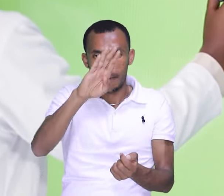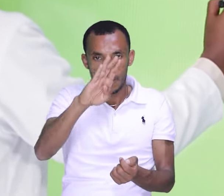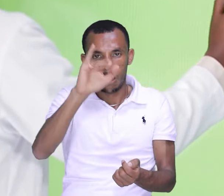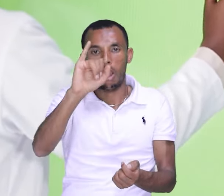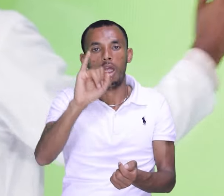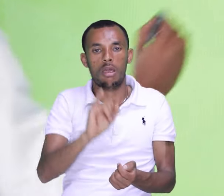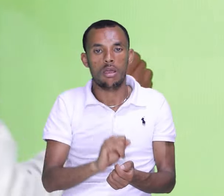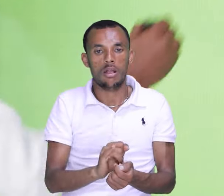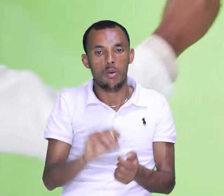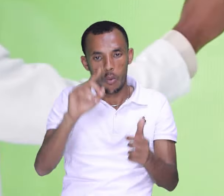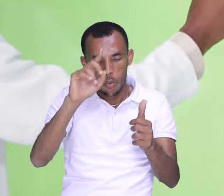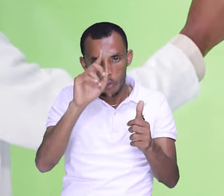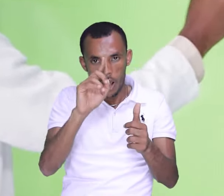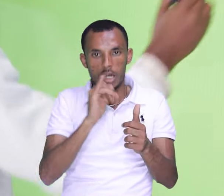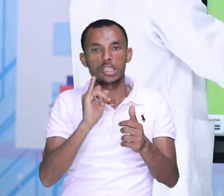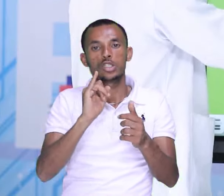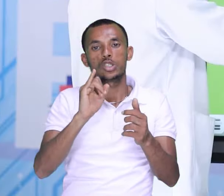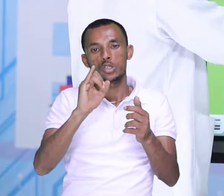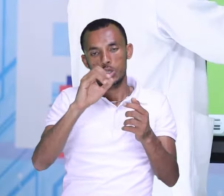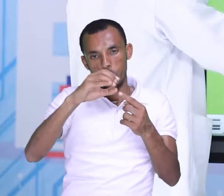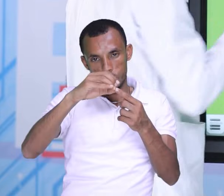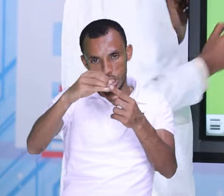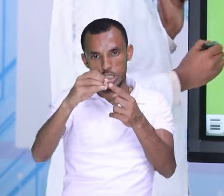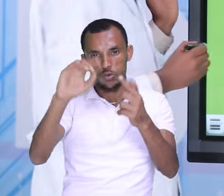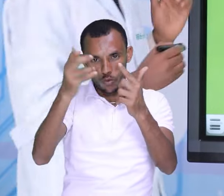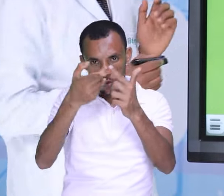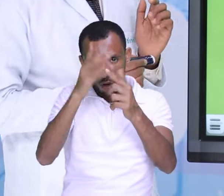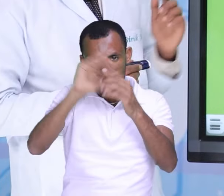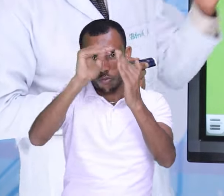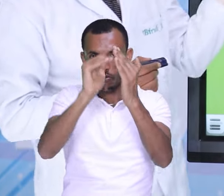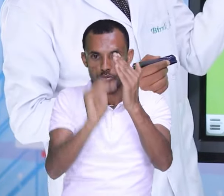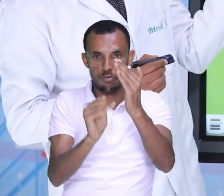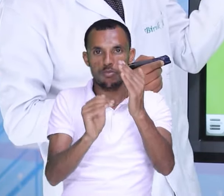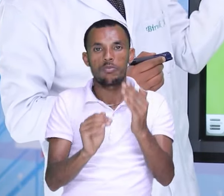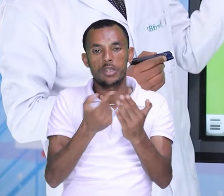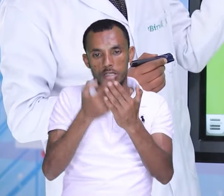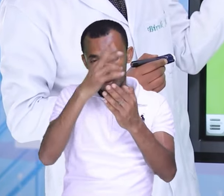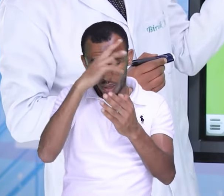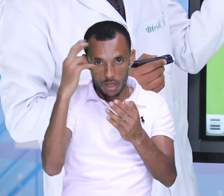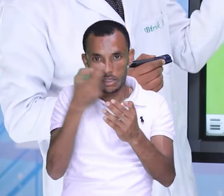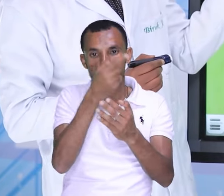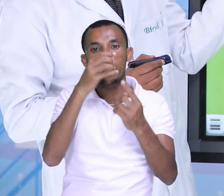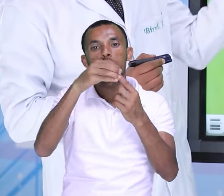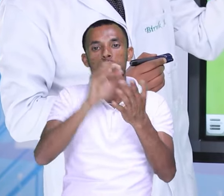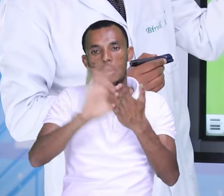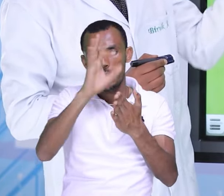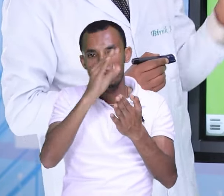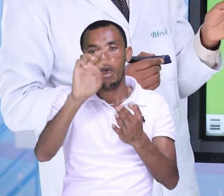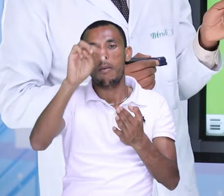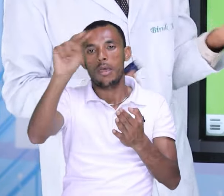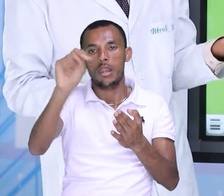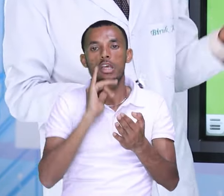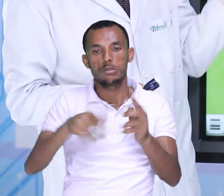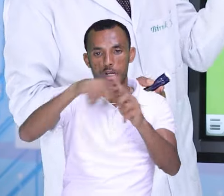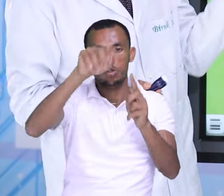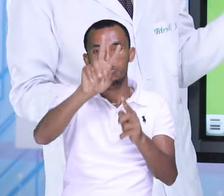Bi. One is oxidation, the other one is reduction. In this case, the oxidation number of manganese is plus